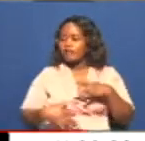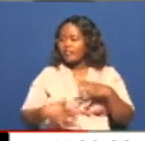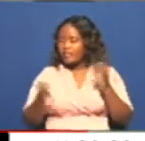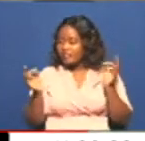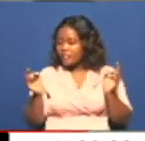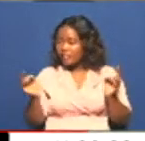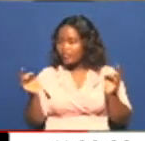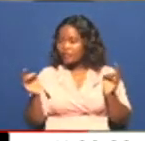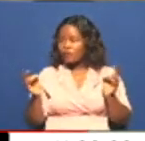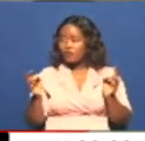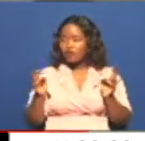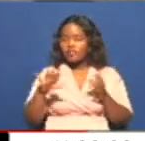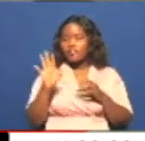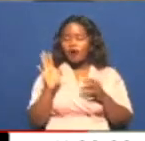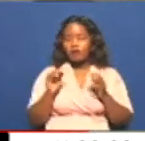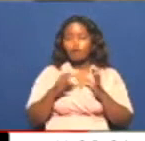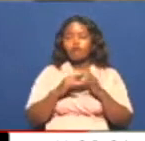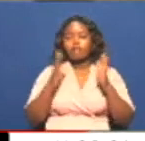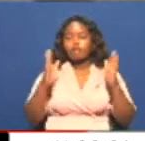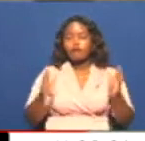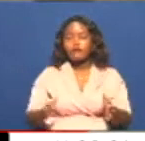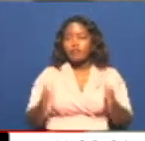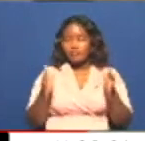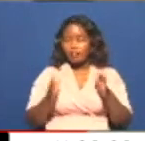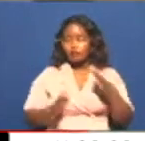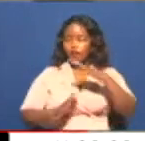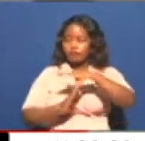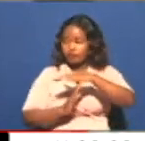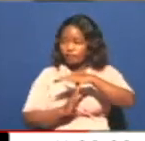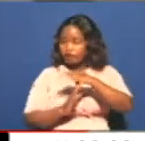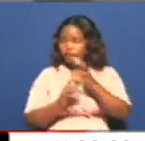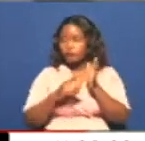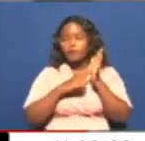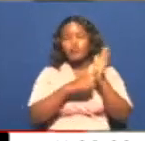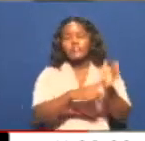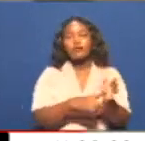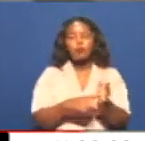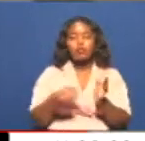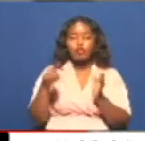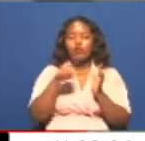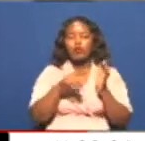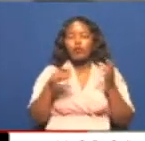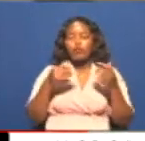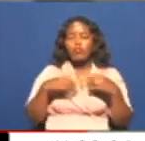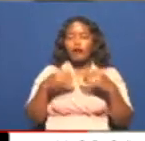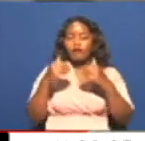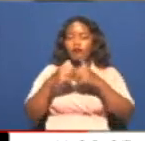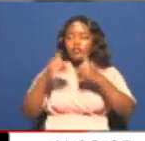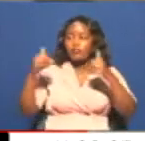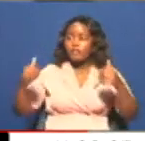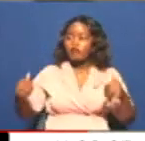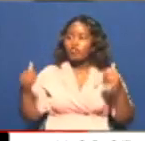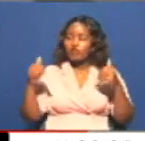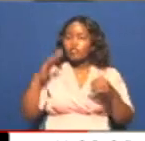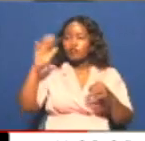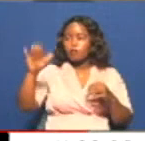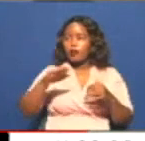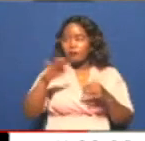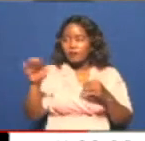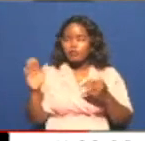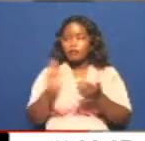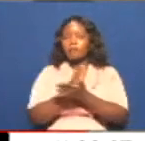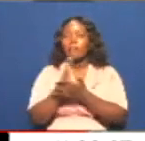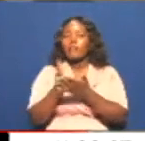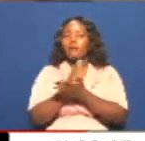their principal leaders. So for instance, you have that division in the parliament between those MPs that